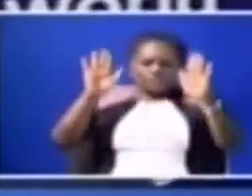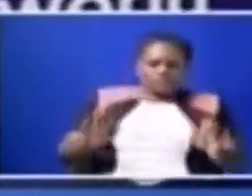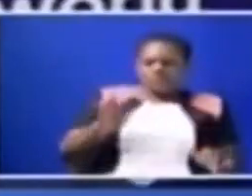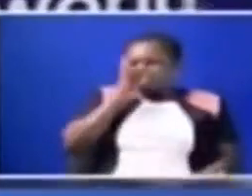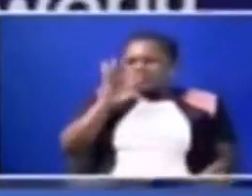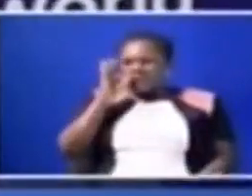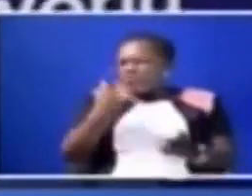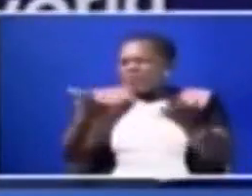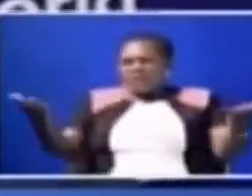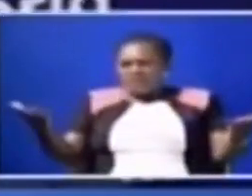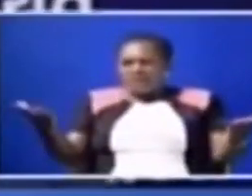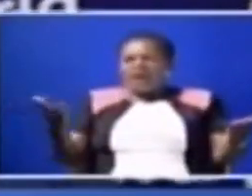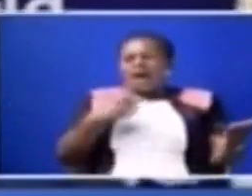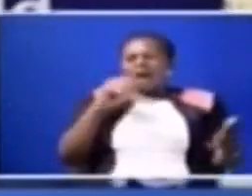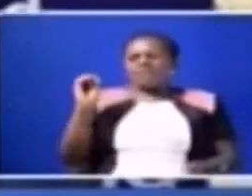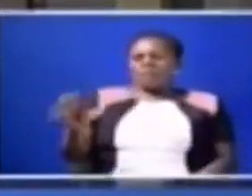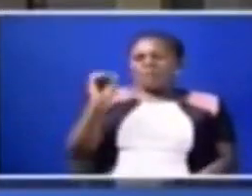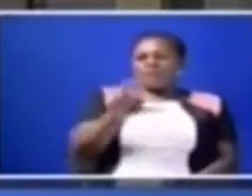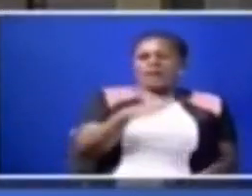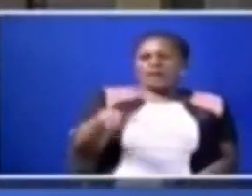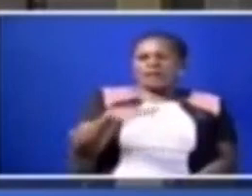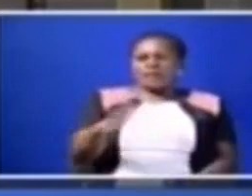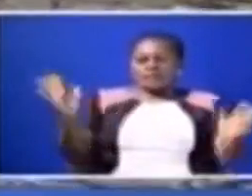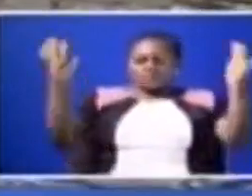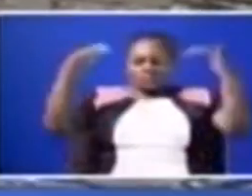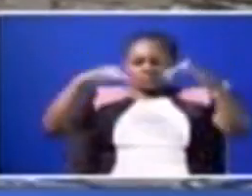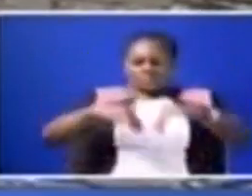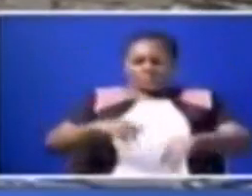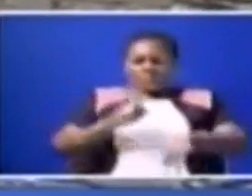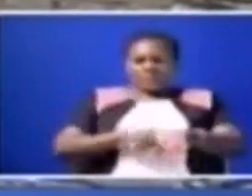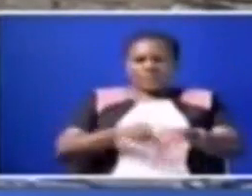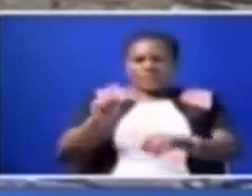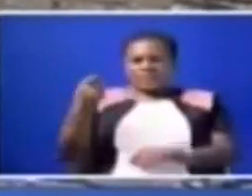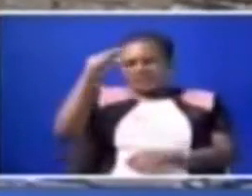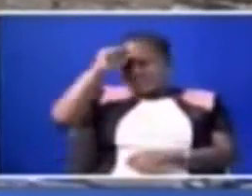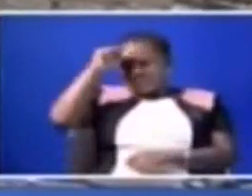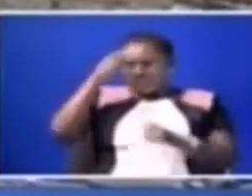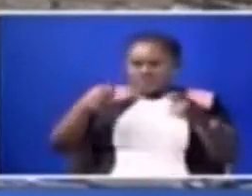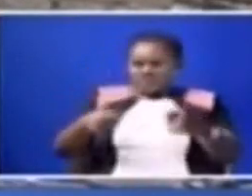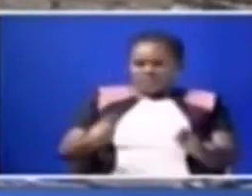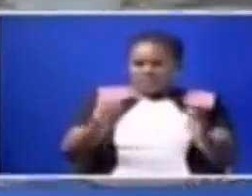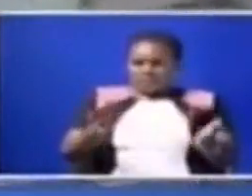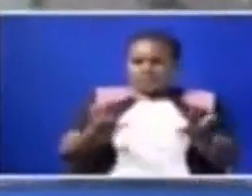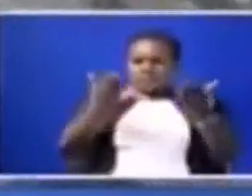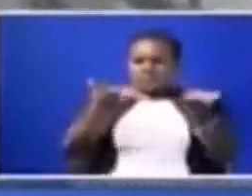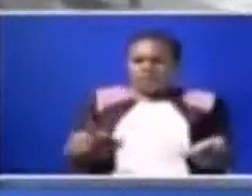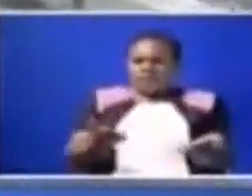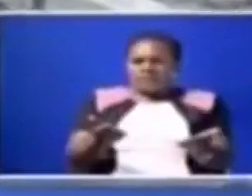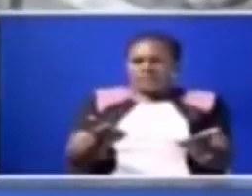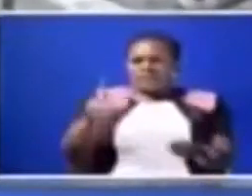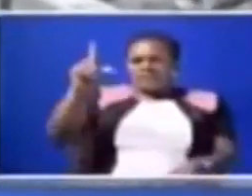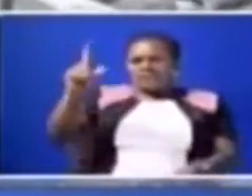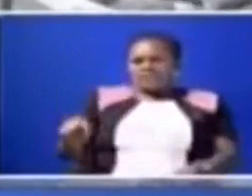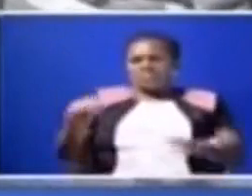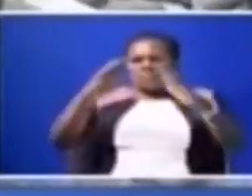Nyeri, wherever. You go, there are slums. The summit comes in the wake of the Kenyan government attempting to provide what it calls